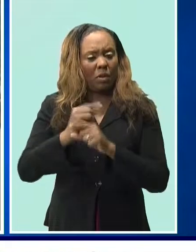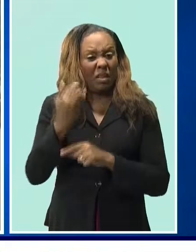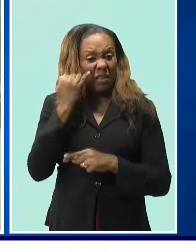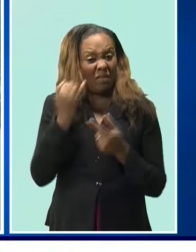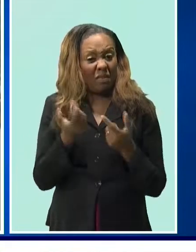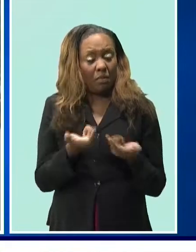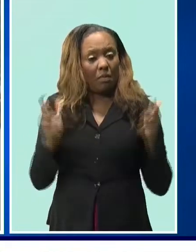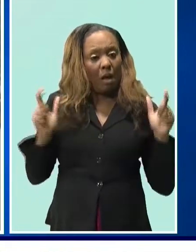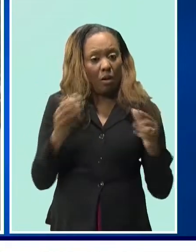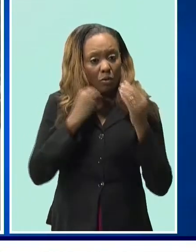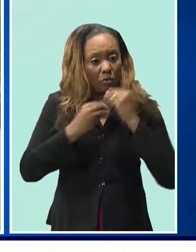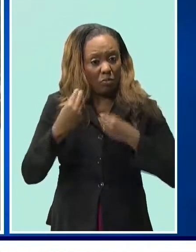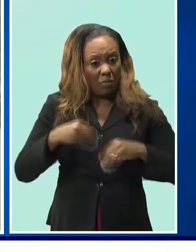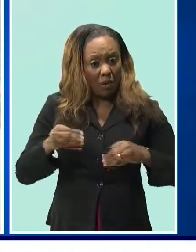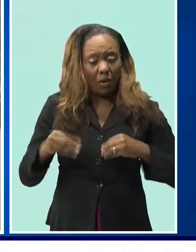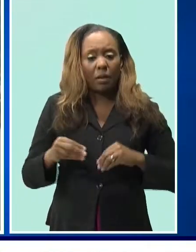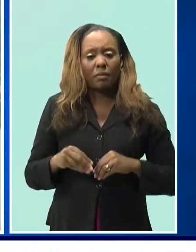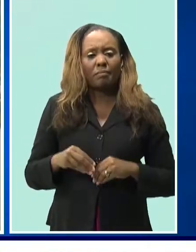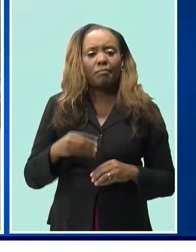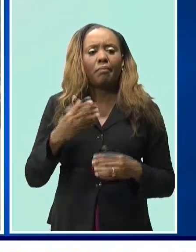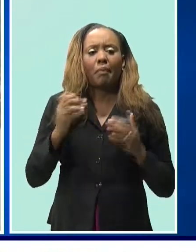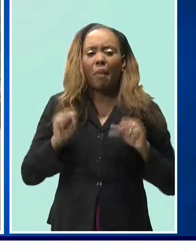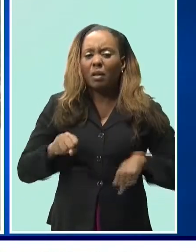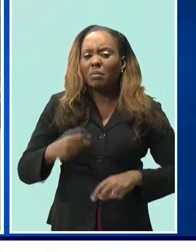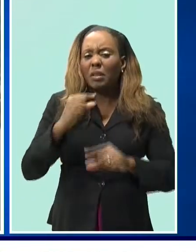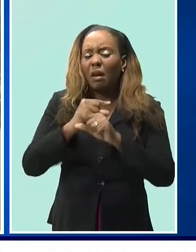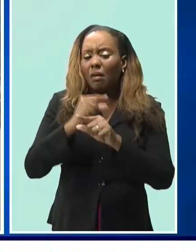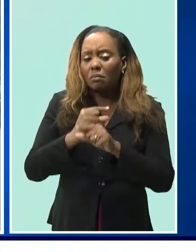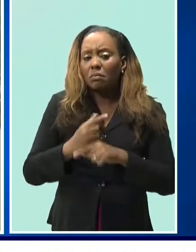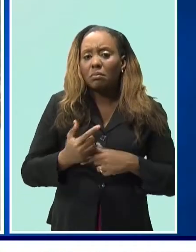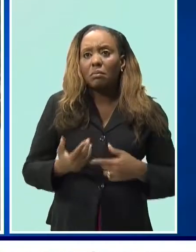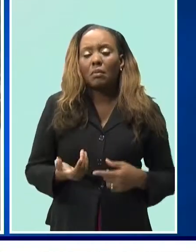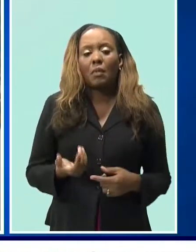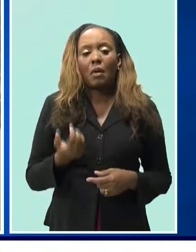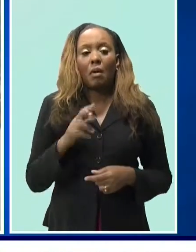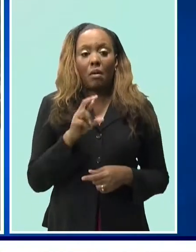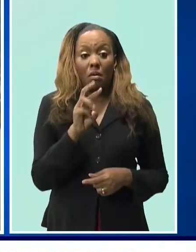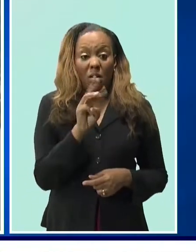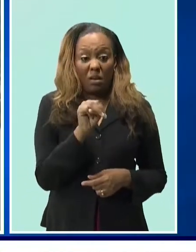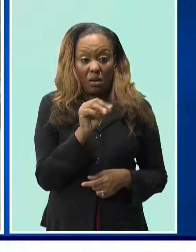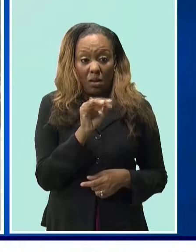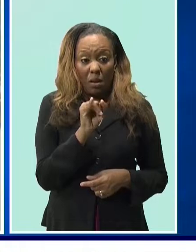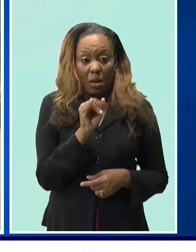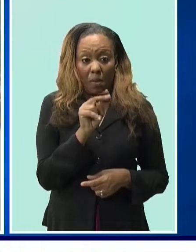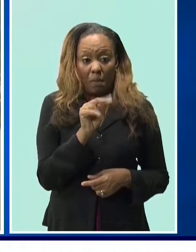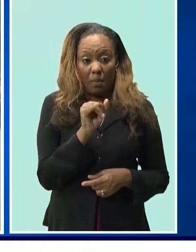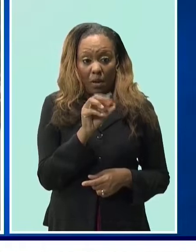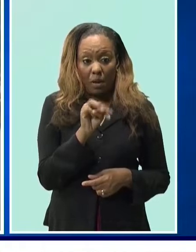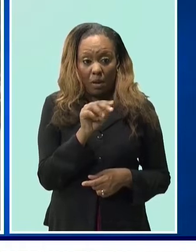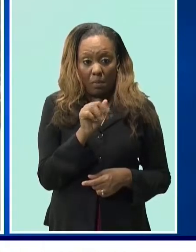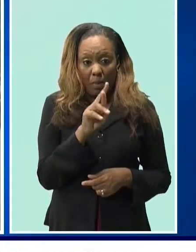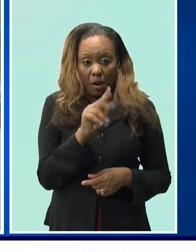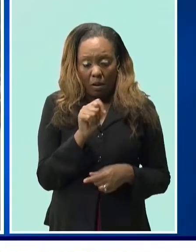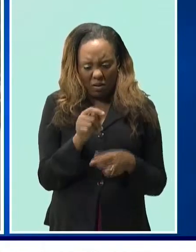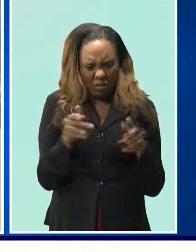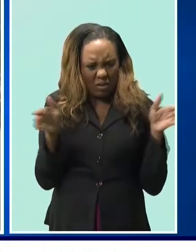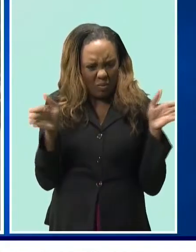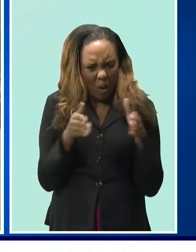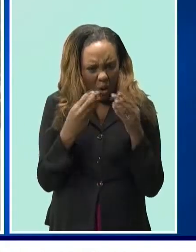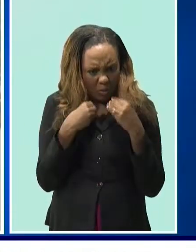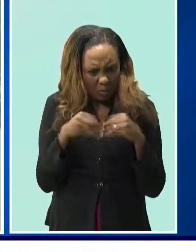supermarkets and larger business places. And persons will, perhaps at mini-marts and shops, will be required to then show